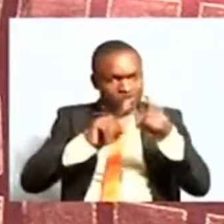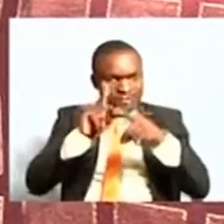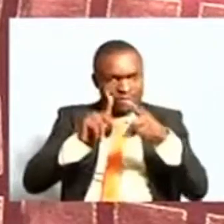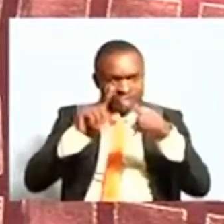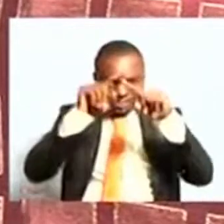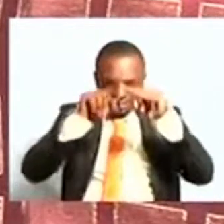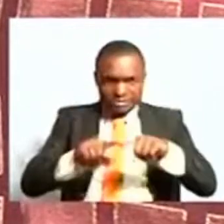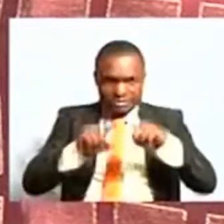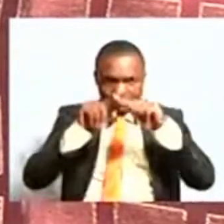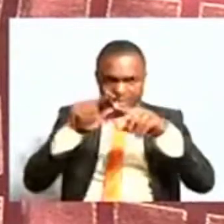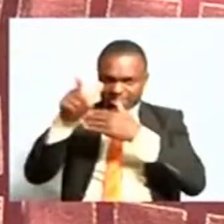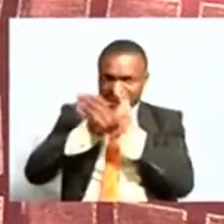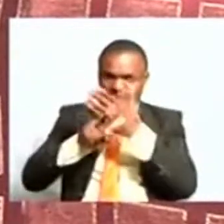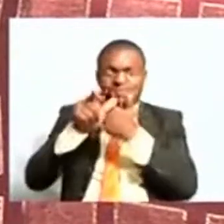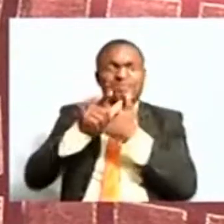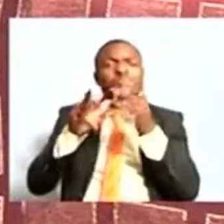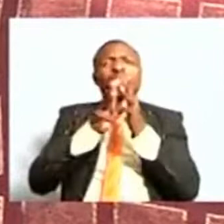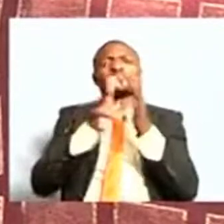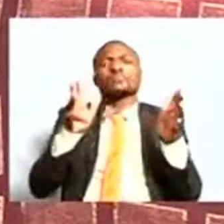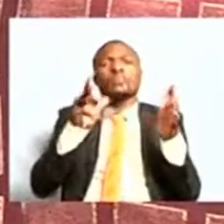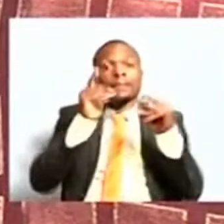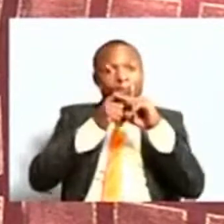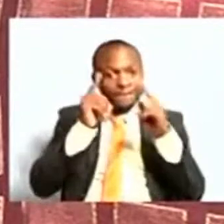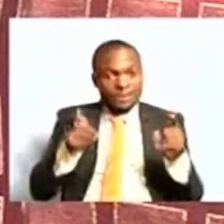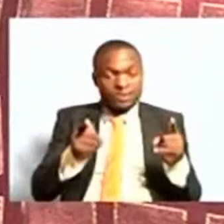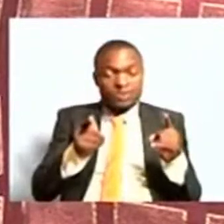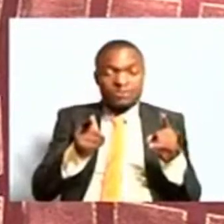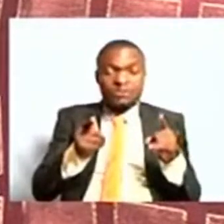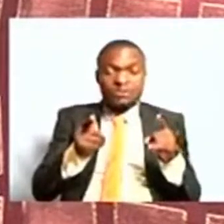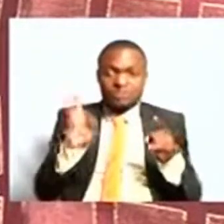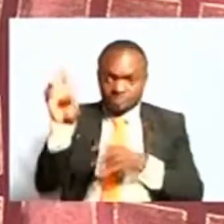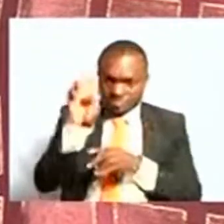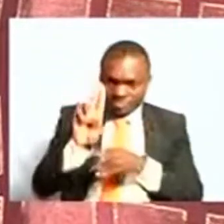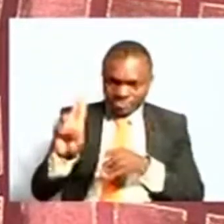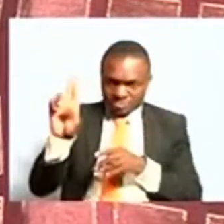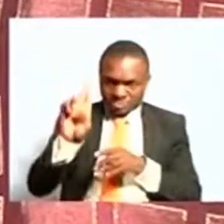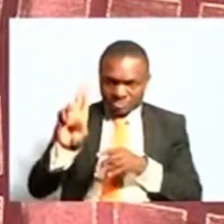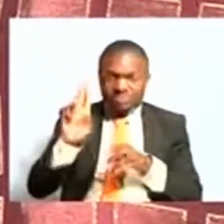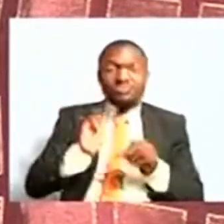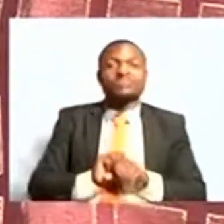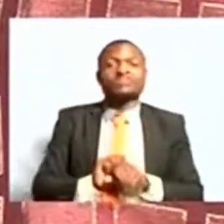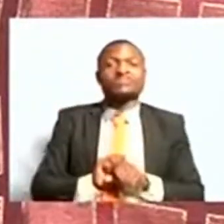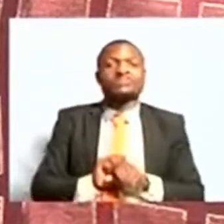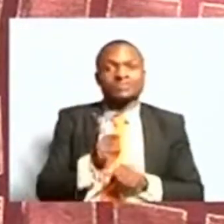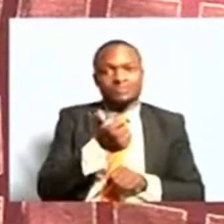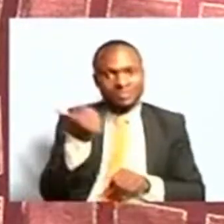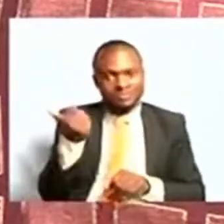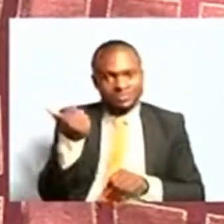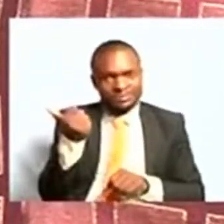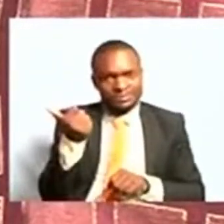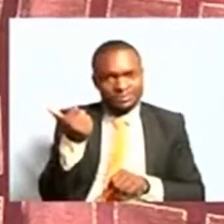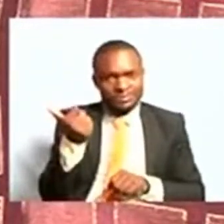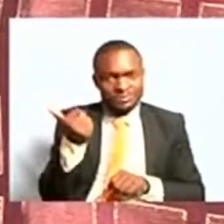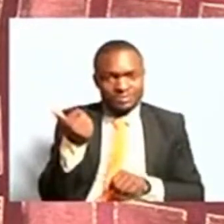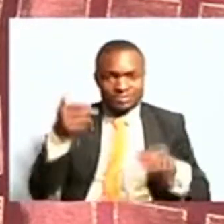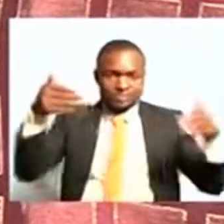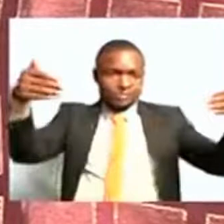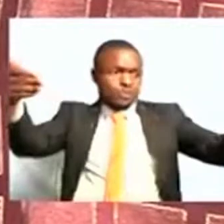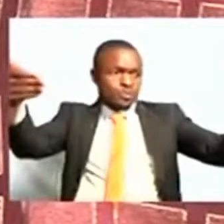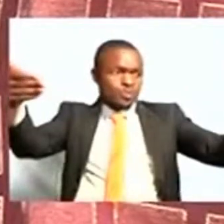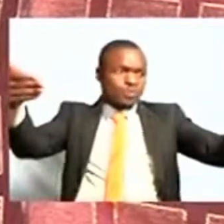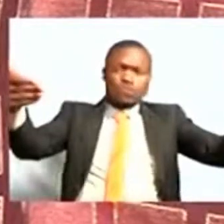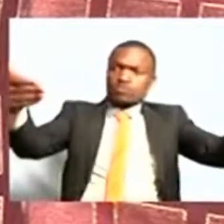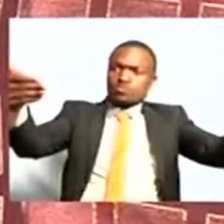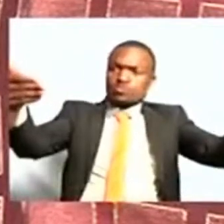rely on the camera so much, but do make use of your other side mirrors and ensure